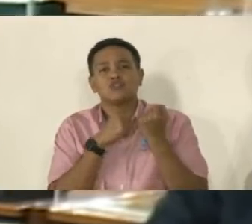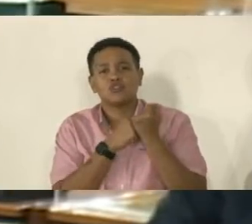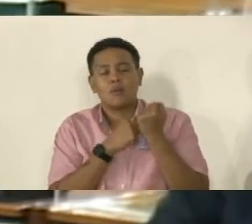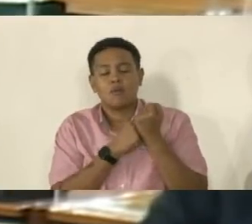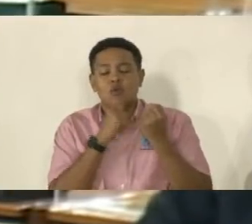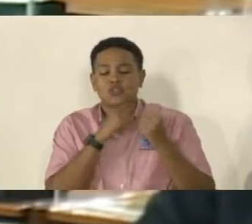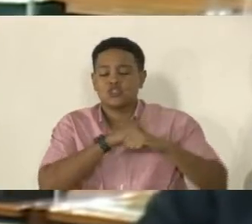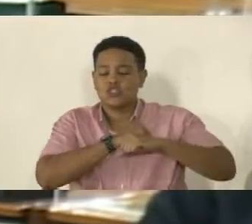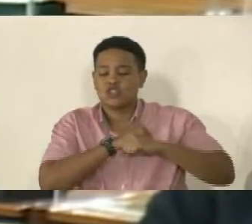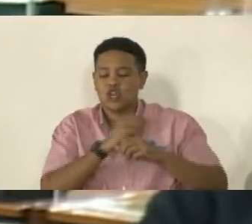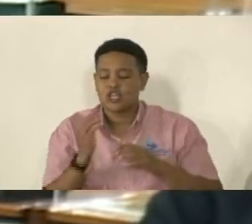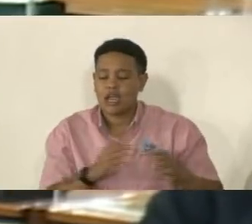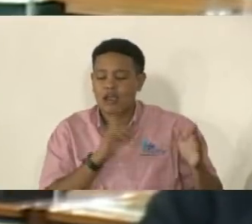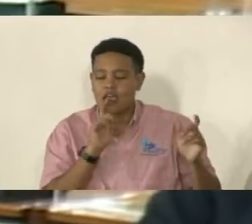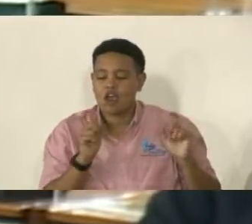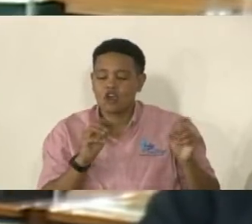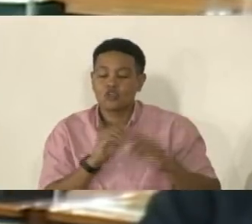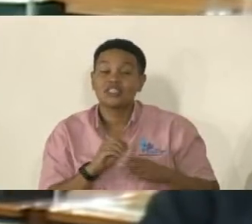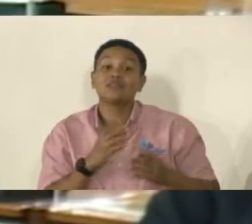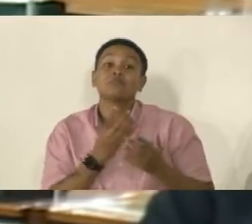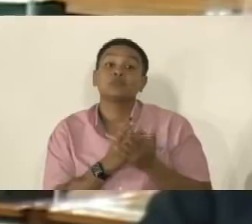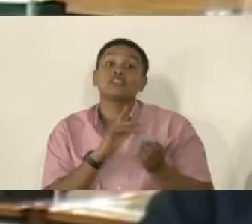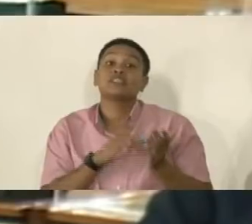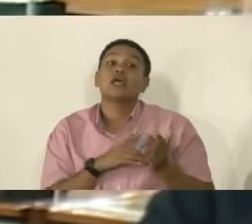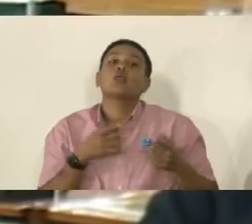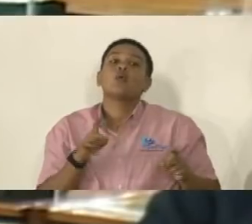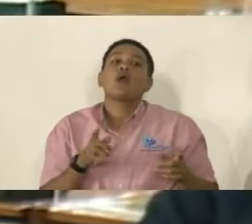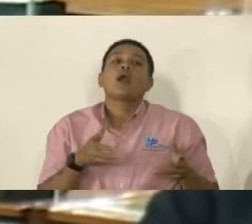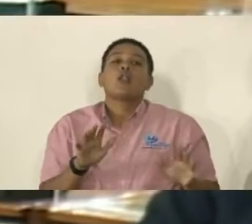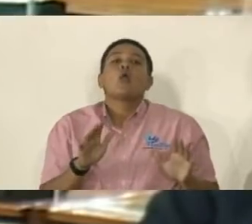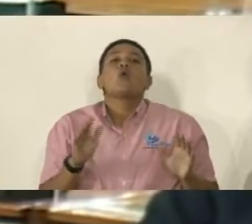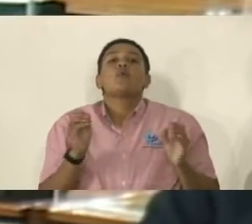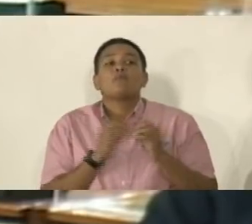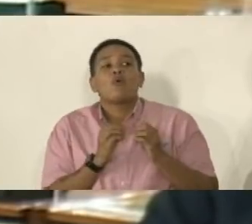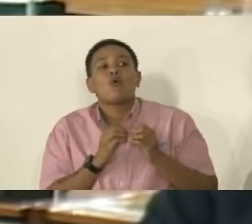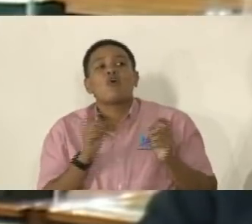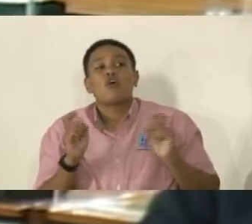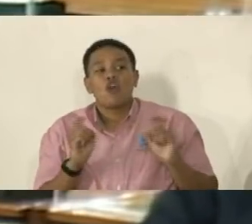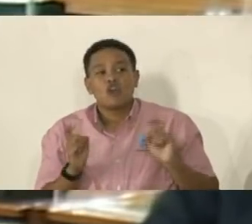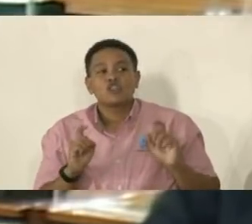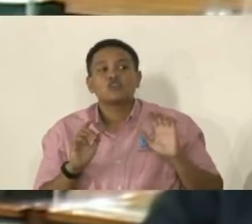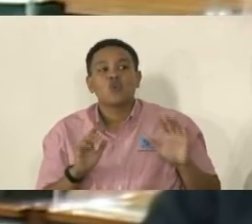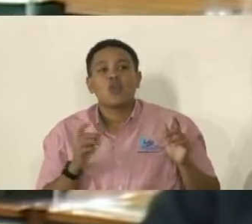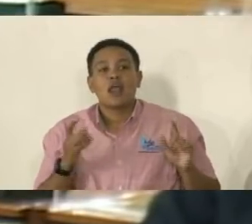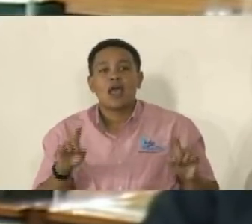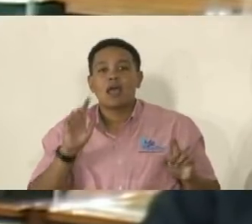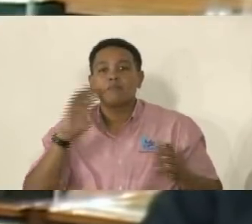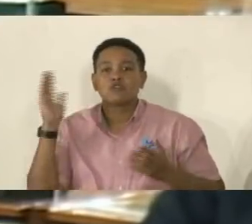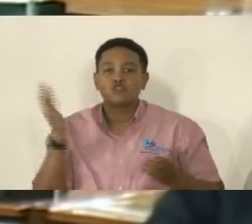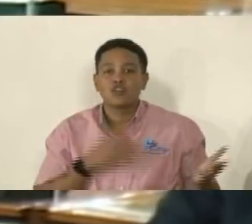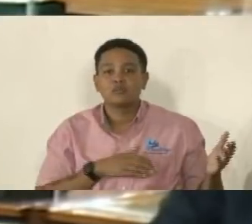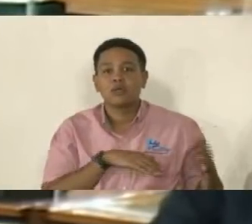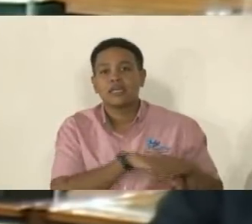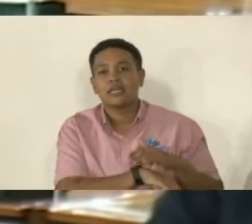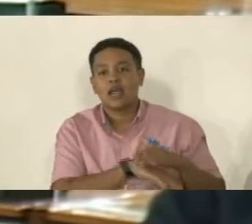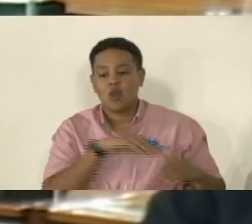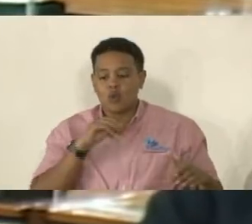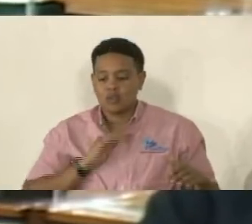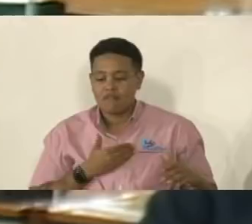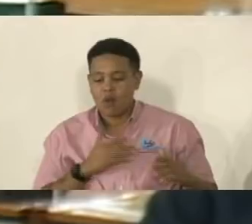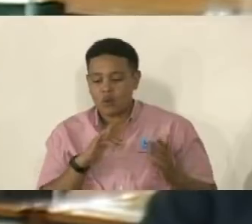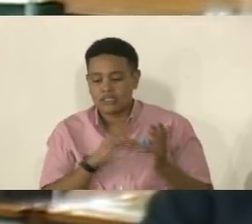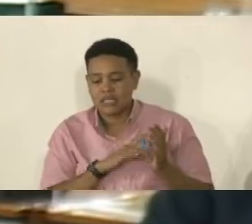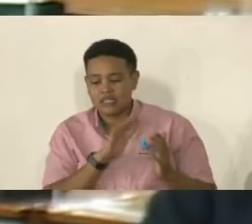controls within correctional centers, while facilitating tighter control of prohibited articles being transported in and out of our centers.